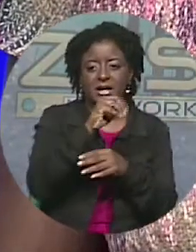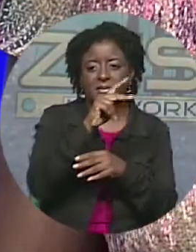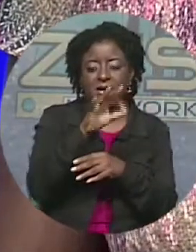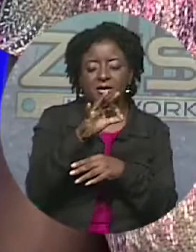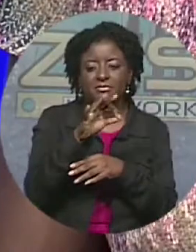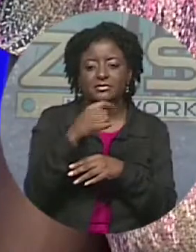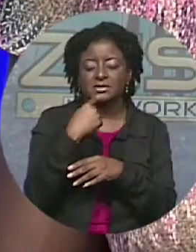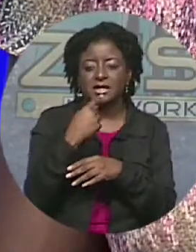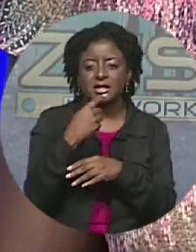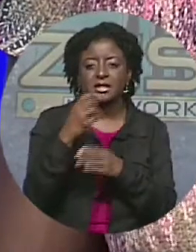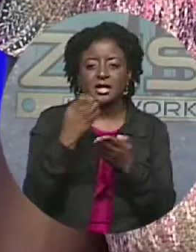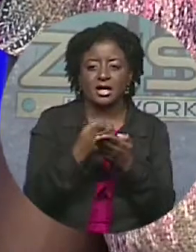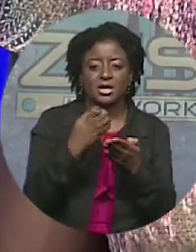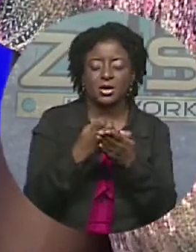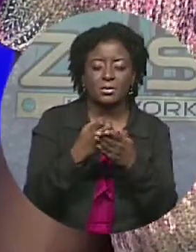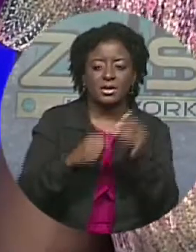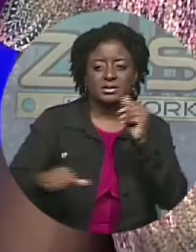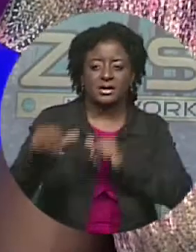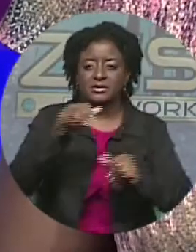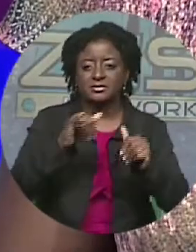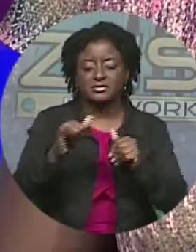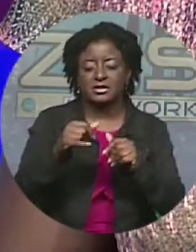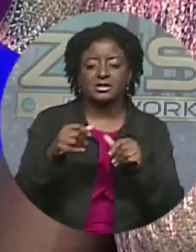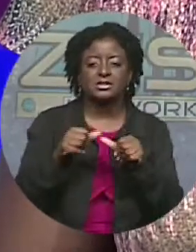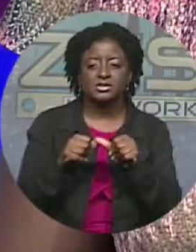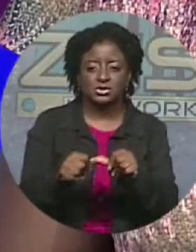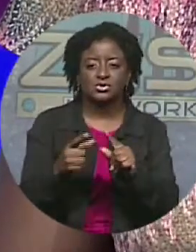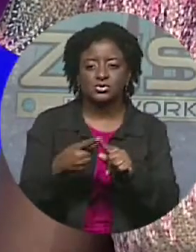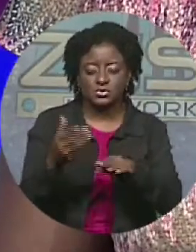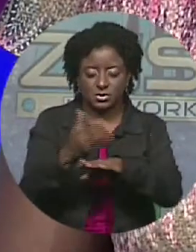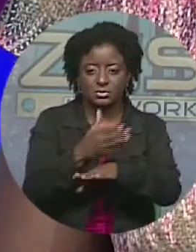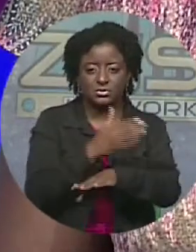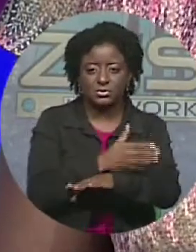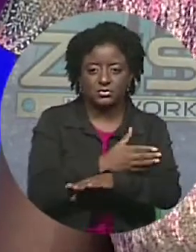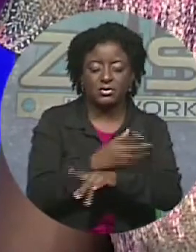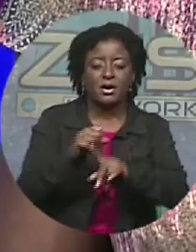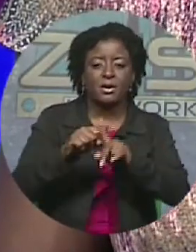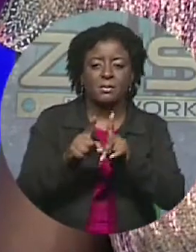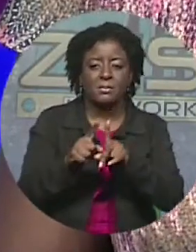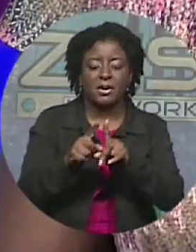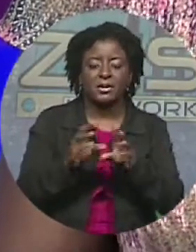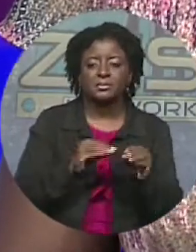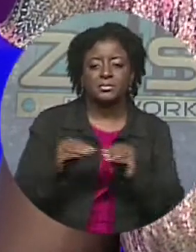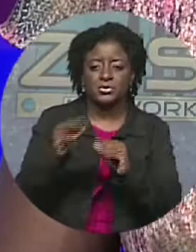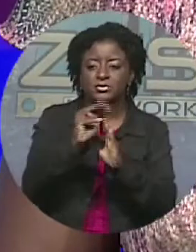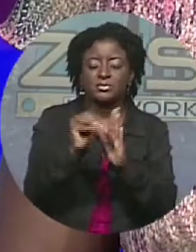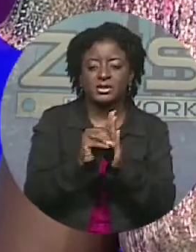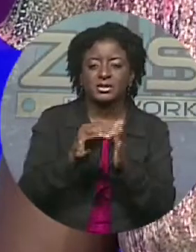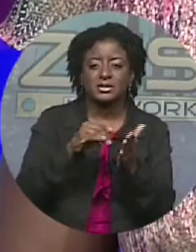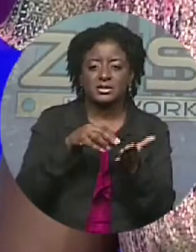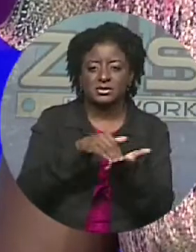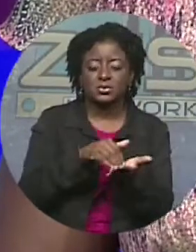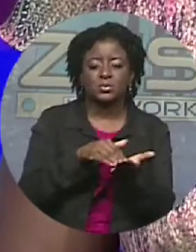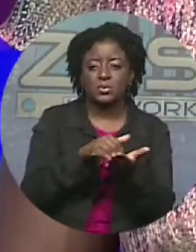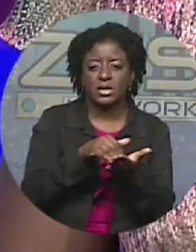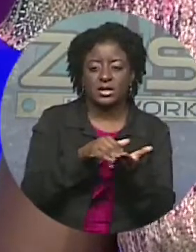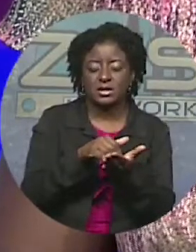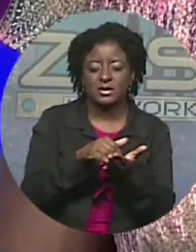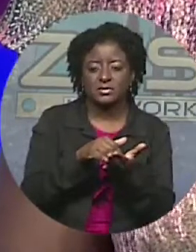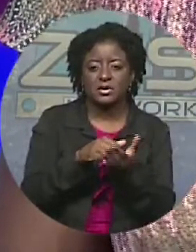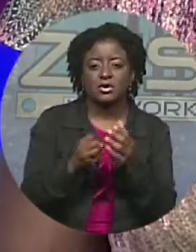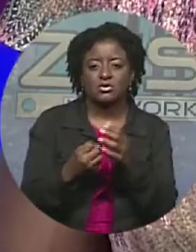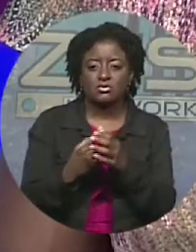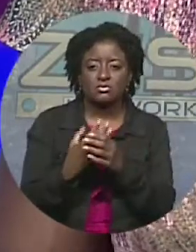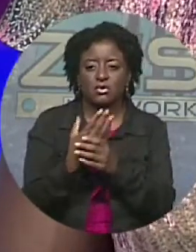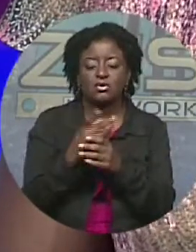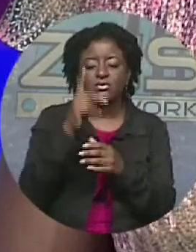economic activity continues to recover, but momentum remains weak, with growth estimated to increase from 0.7% in